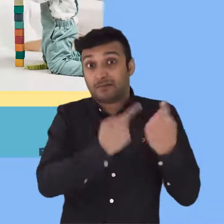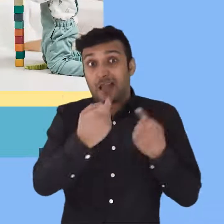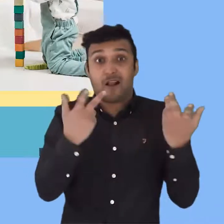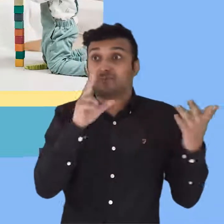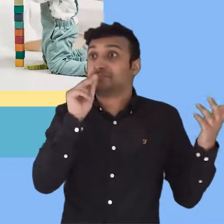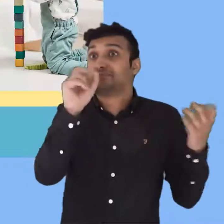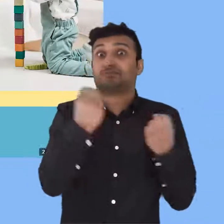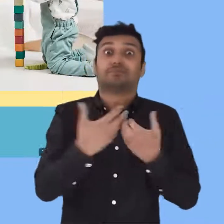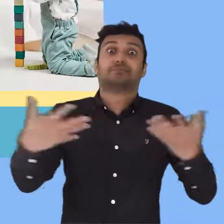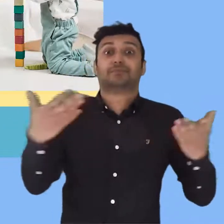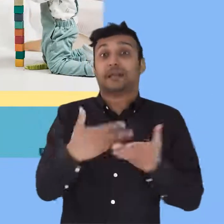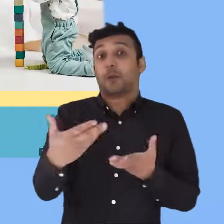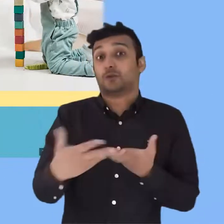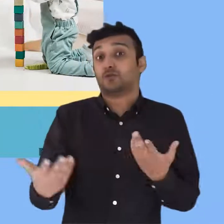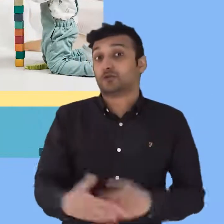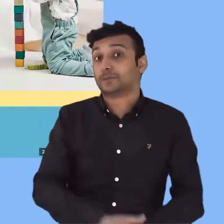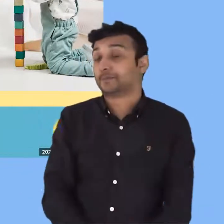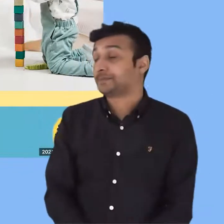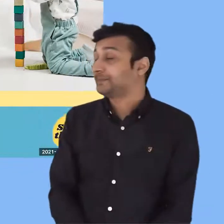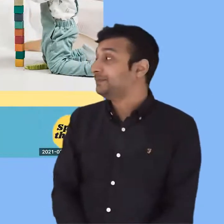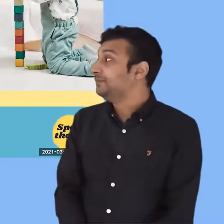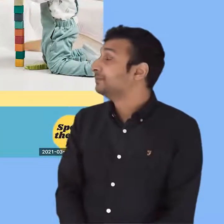or multilingual.